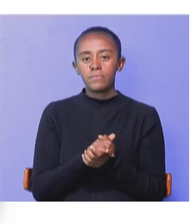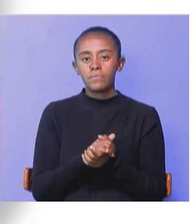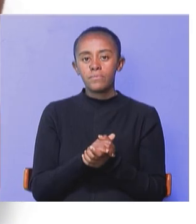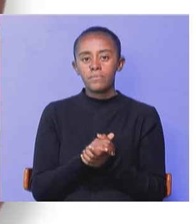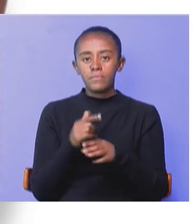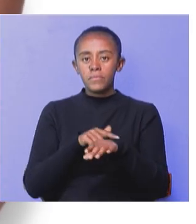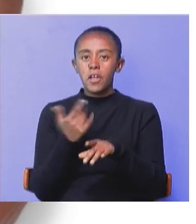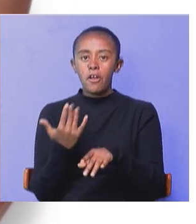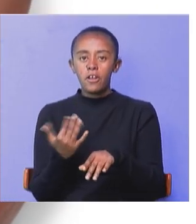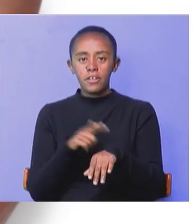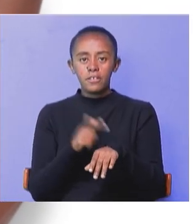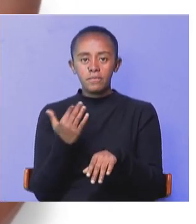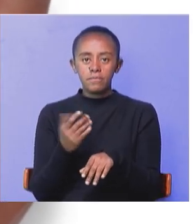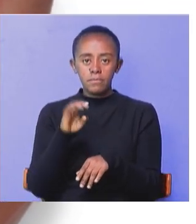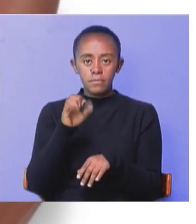early is